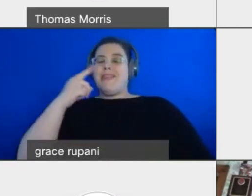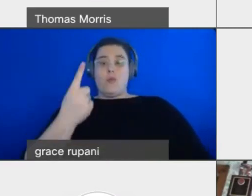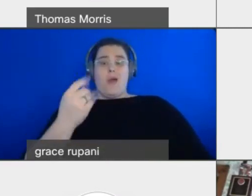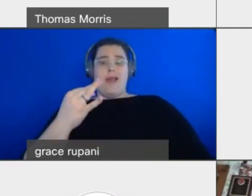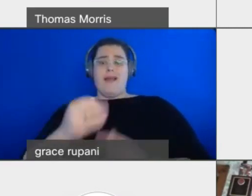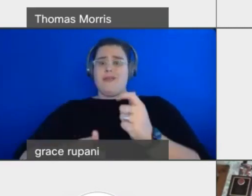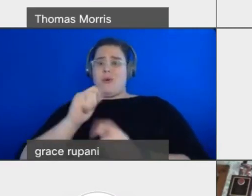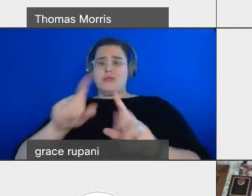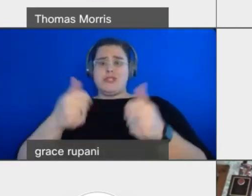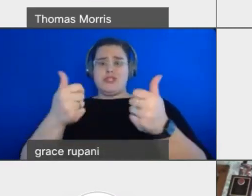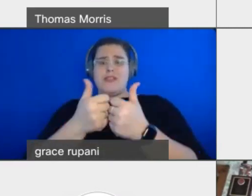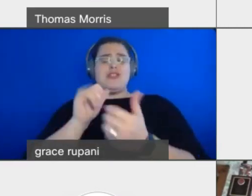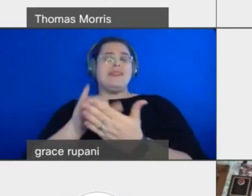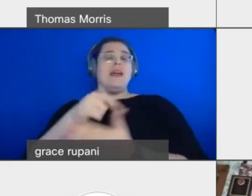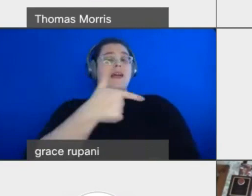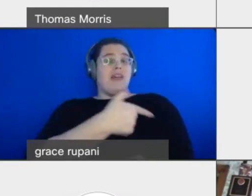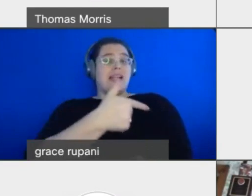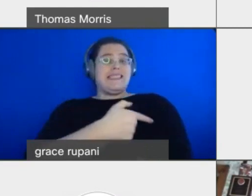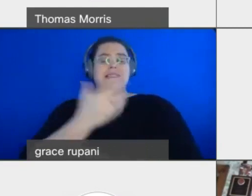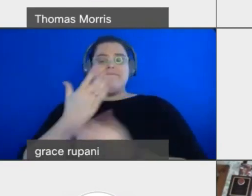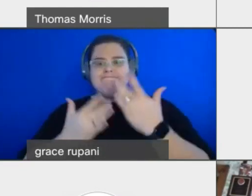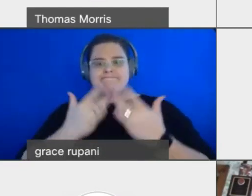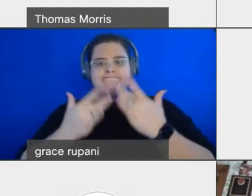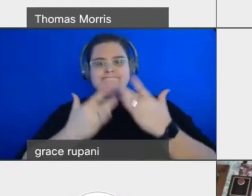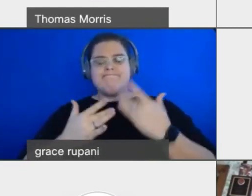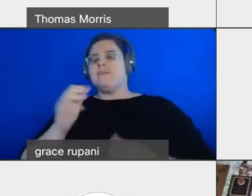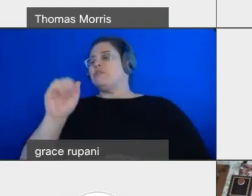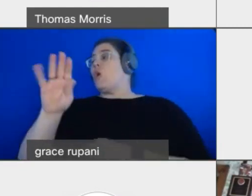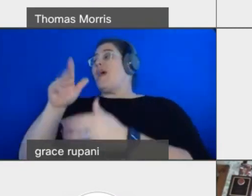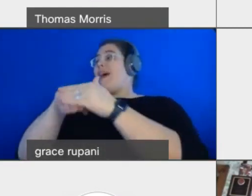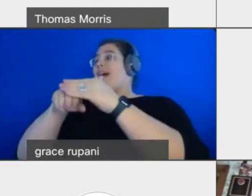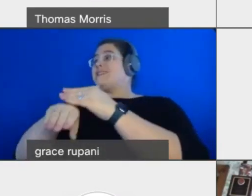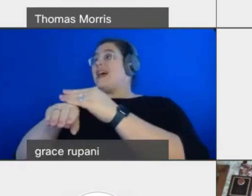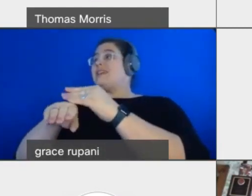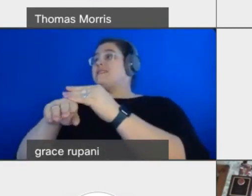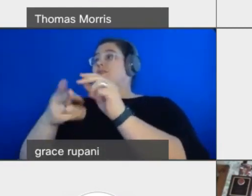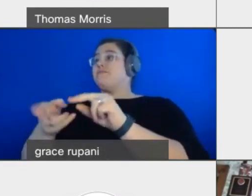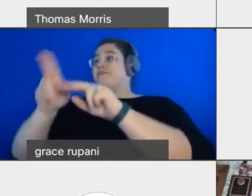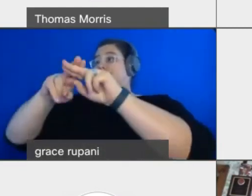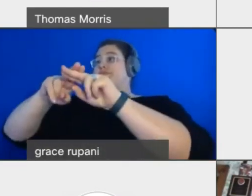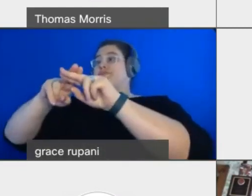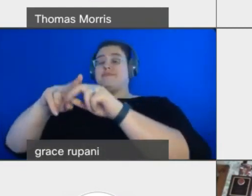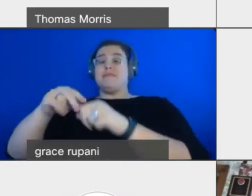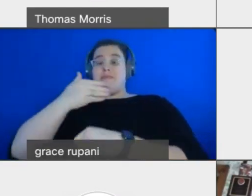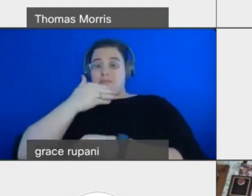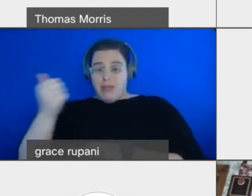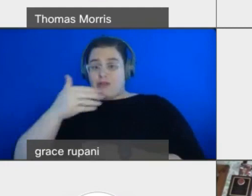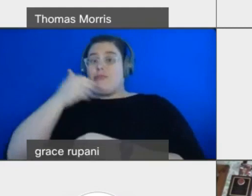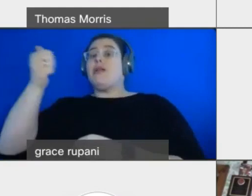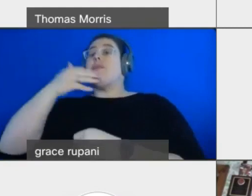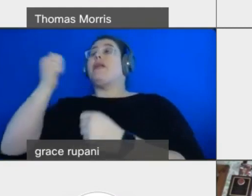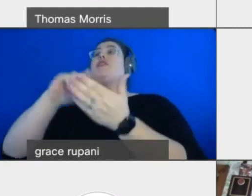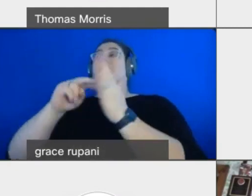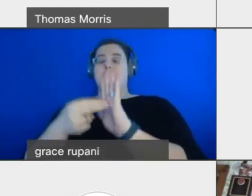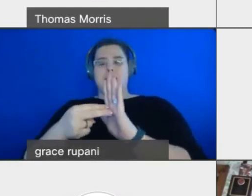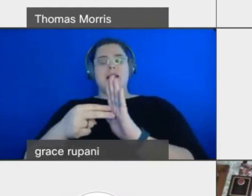amount of vaccine. So as the access to the vaccine opens up, there will also be more ways to get the vaccine. The